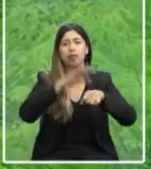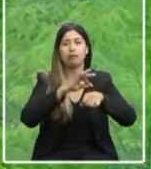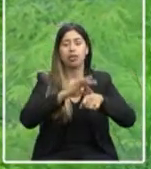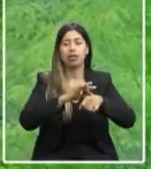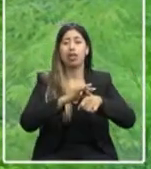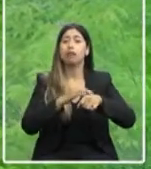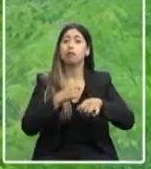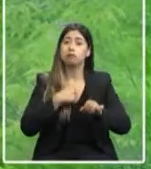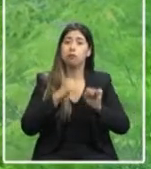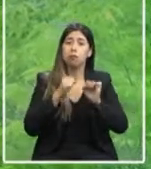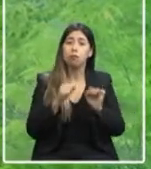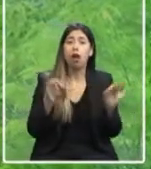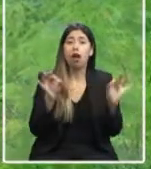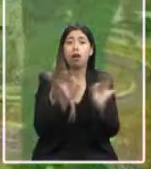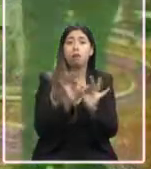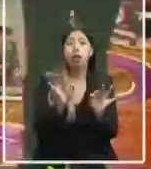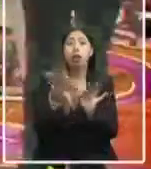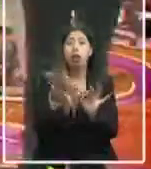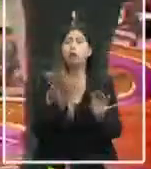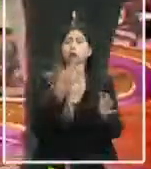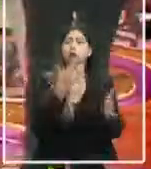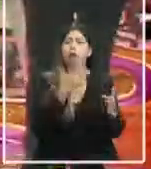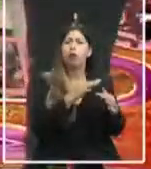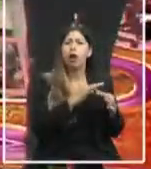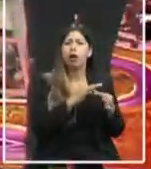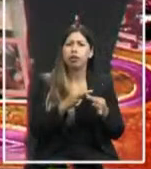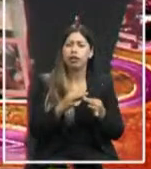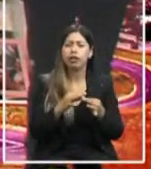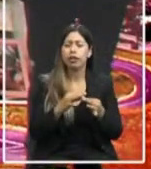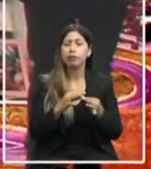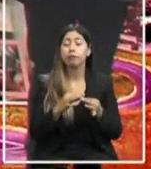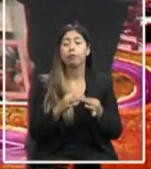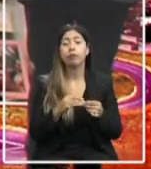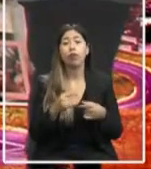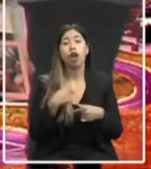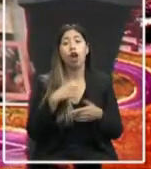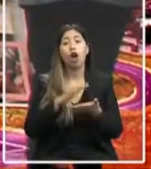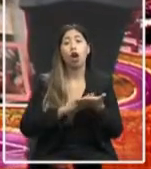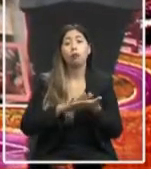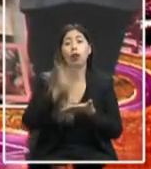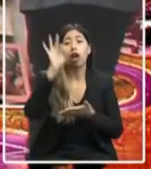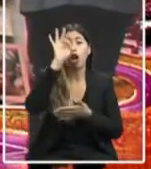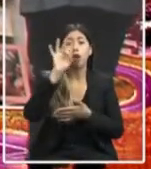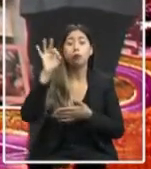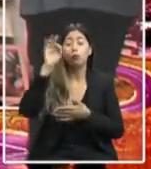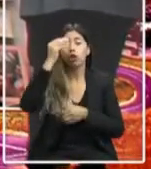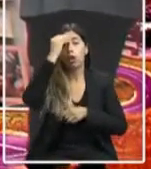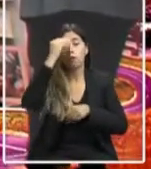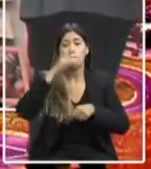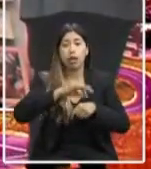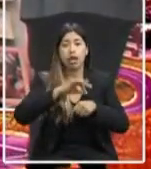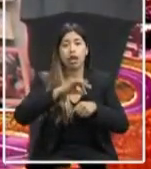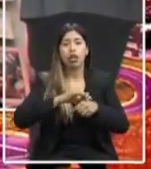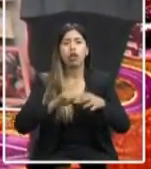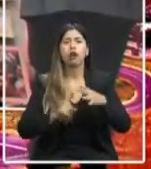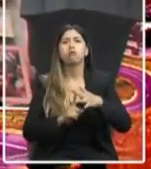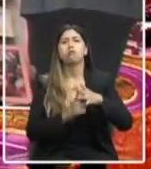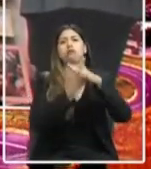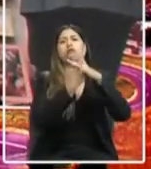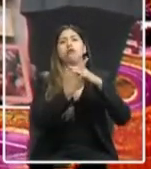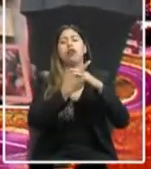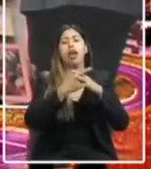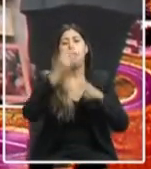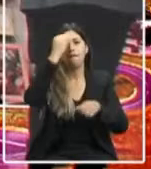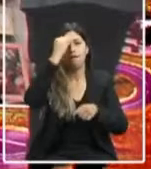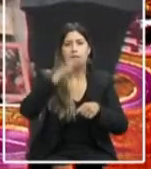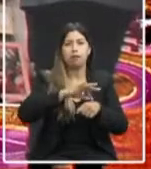medical point of view of what causes the diseases and how we can fix it. But the other is